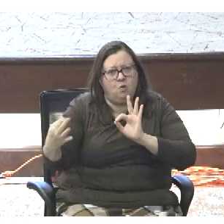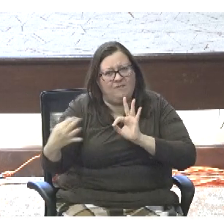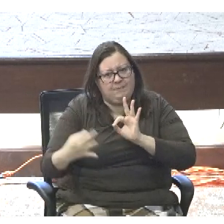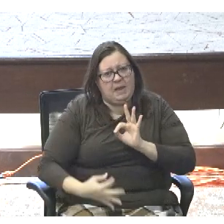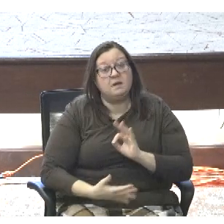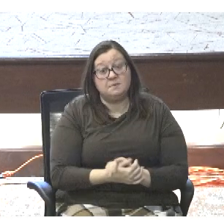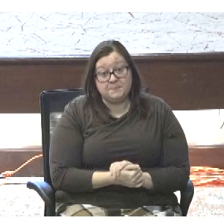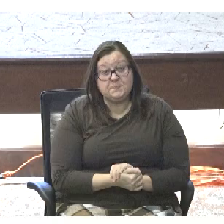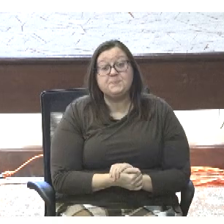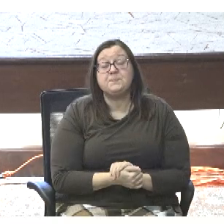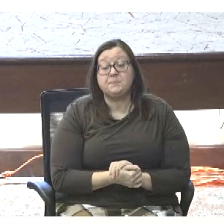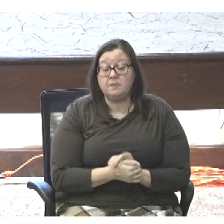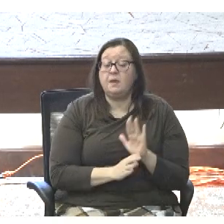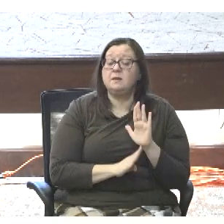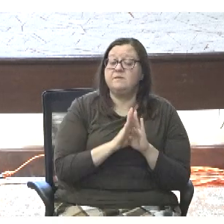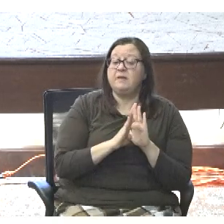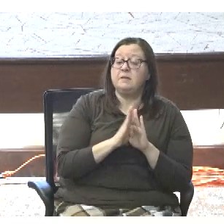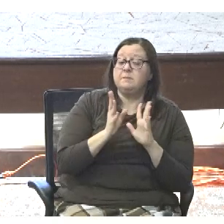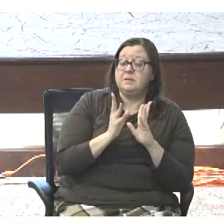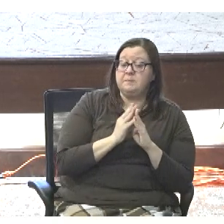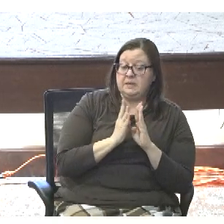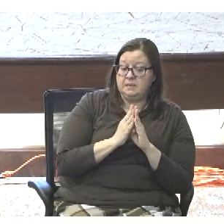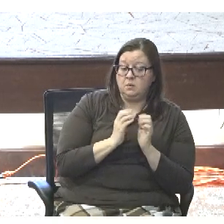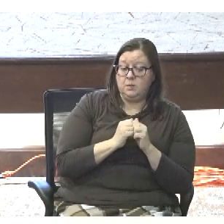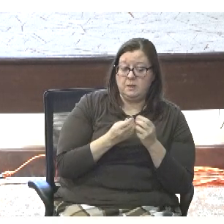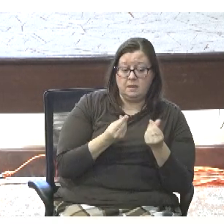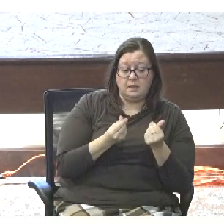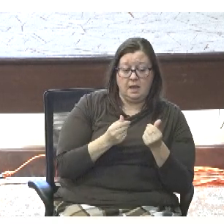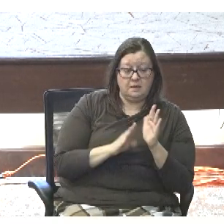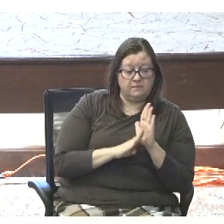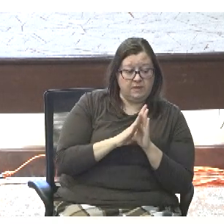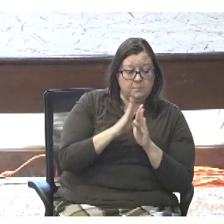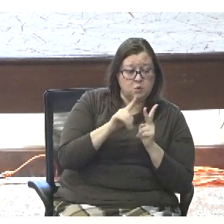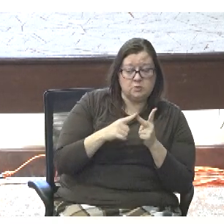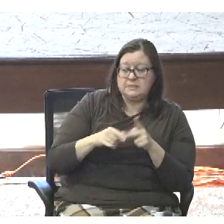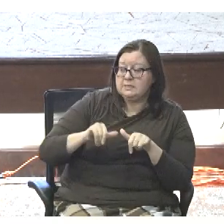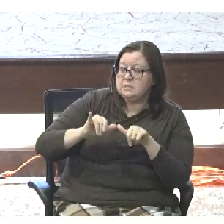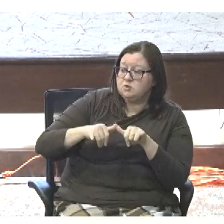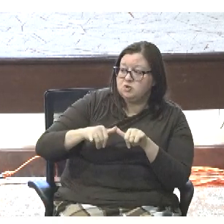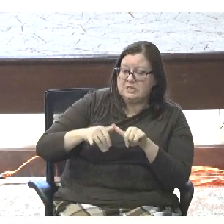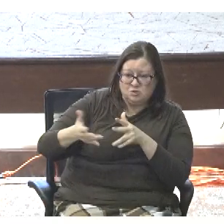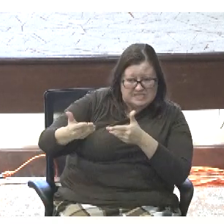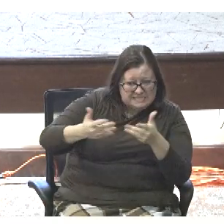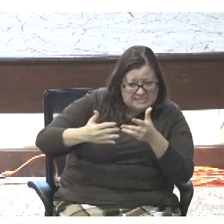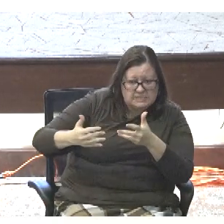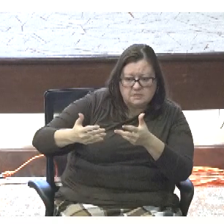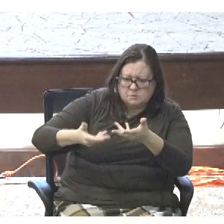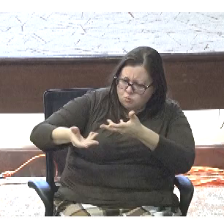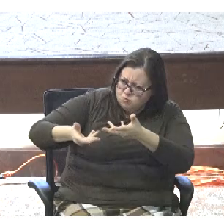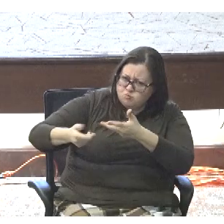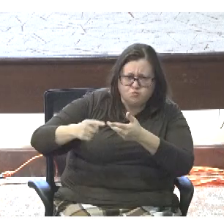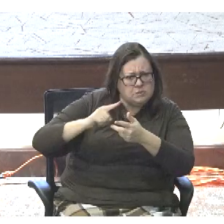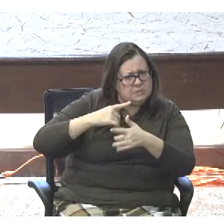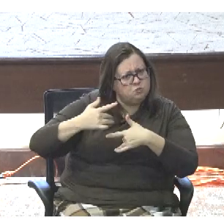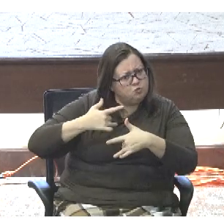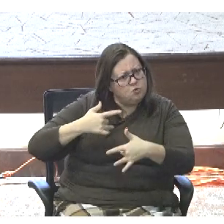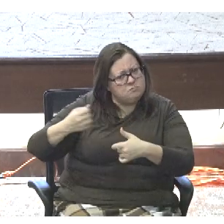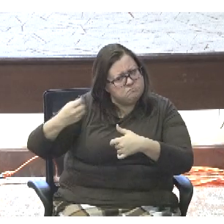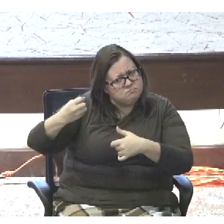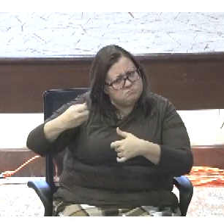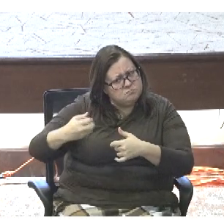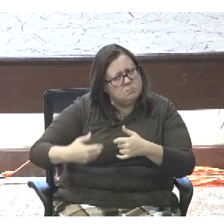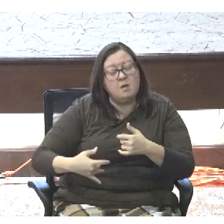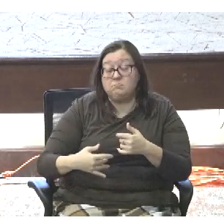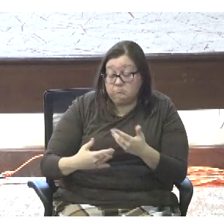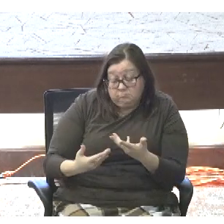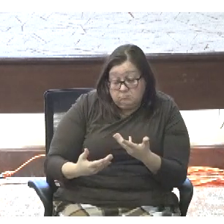our development meetings with the land developers and with their engineers, and they did have some very legitimate concerns. But